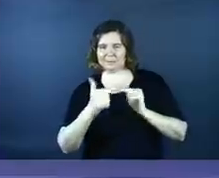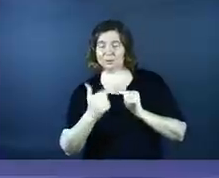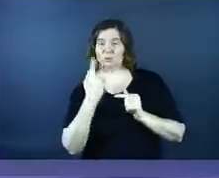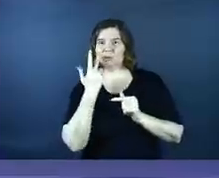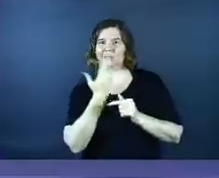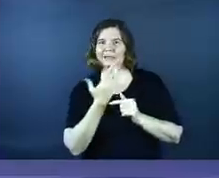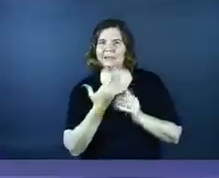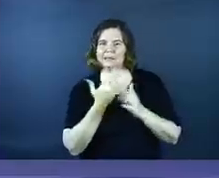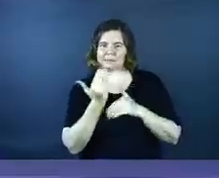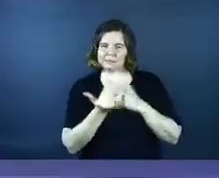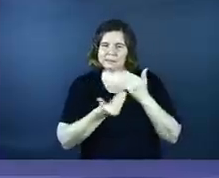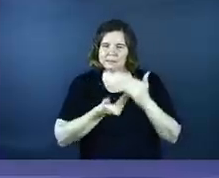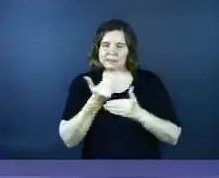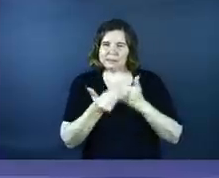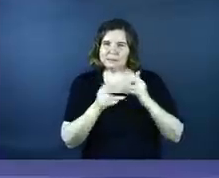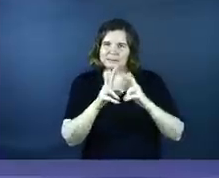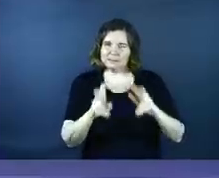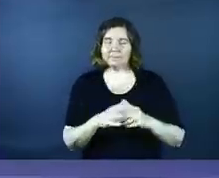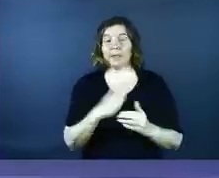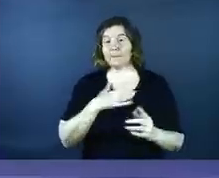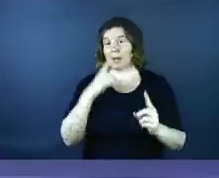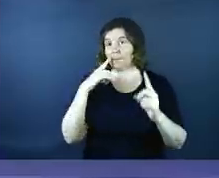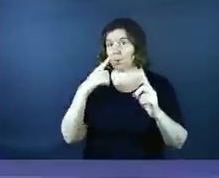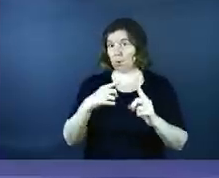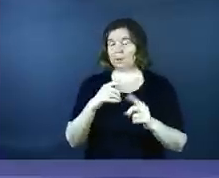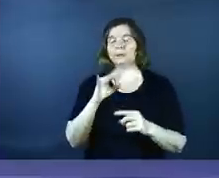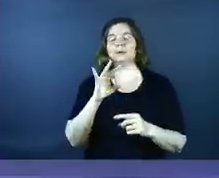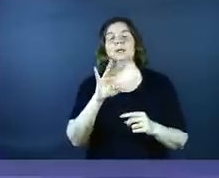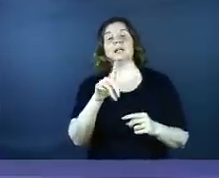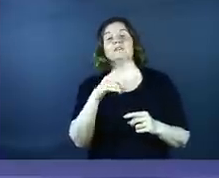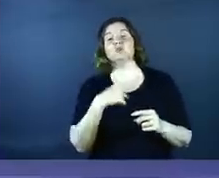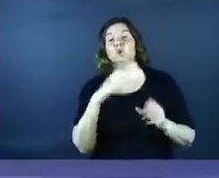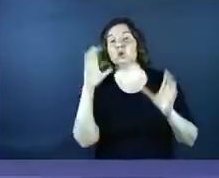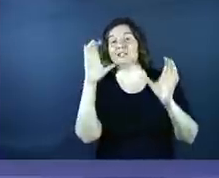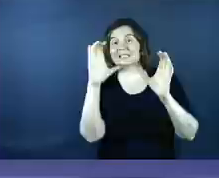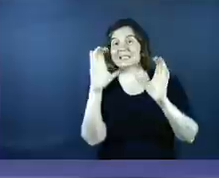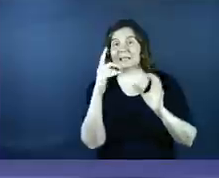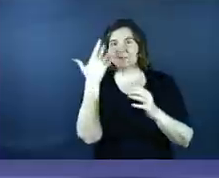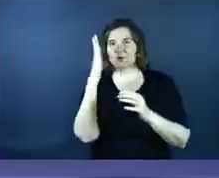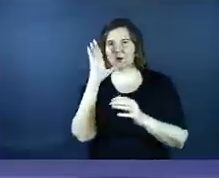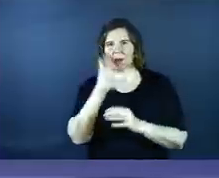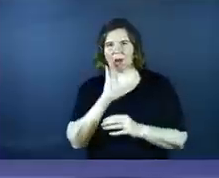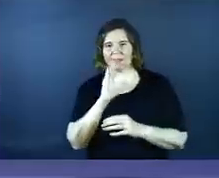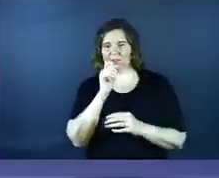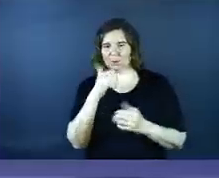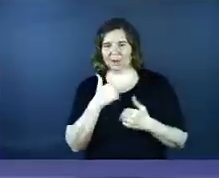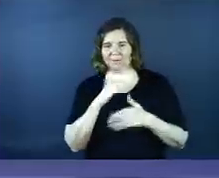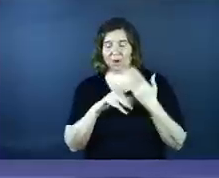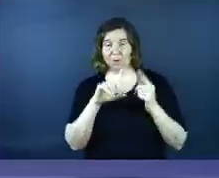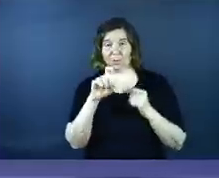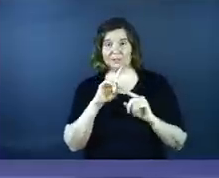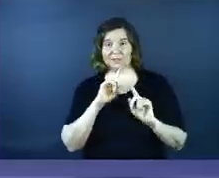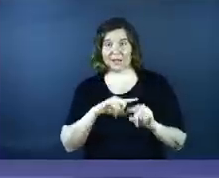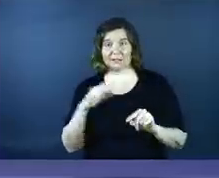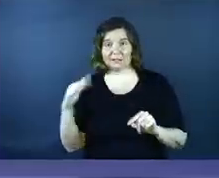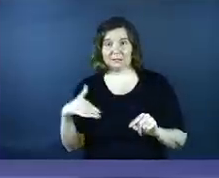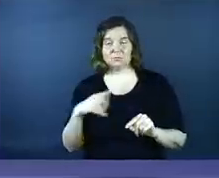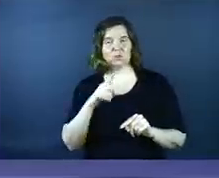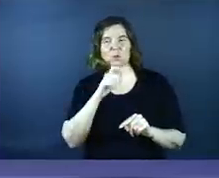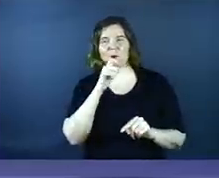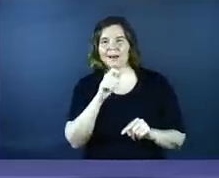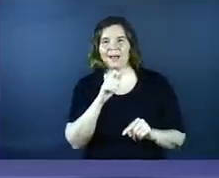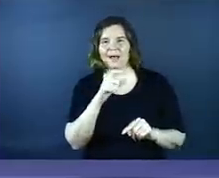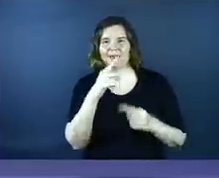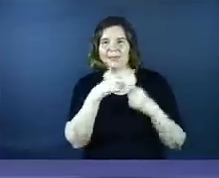thing through. Here's my point today. If you're seeking God and you don't have all your questions answered, you are not